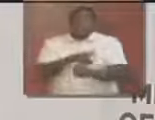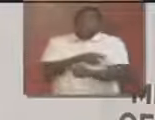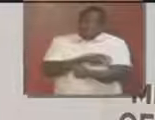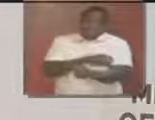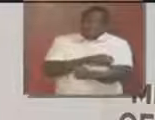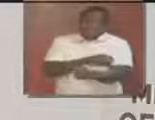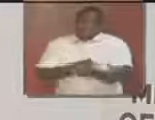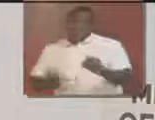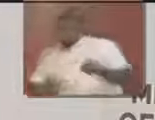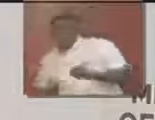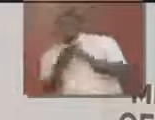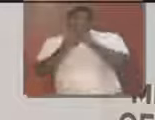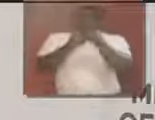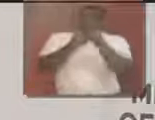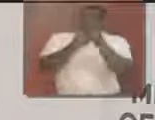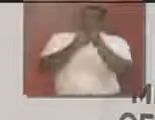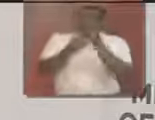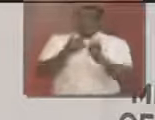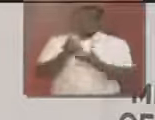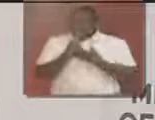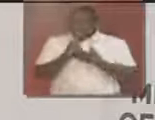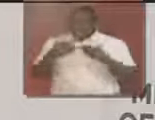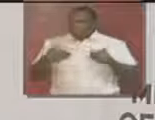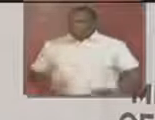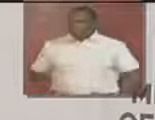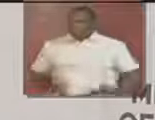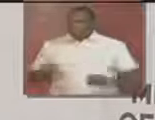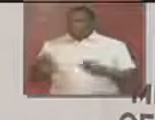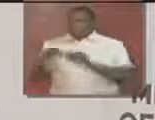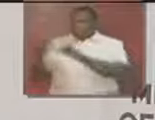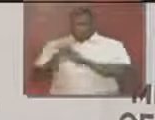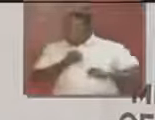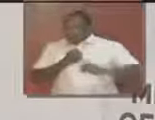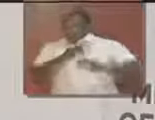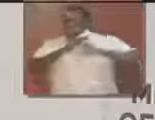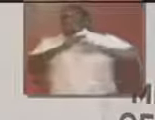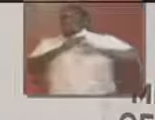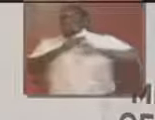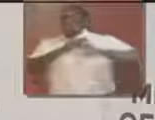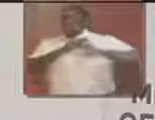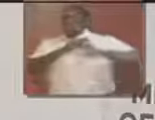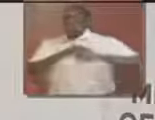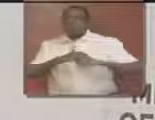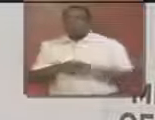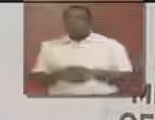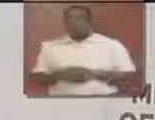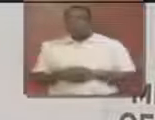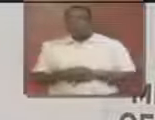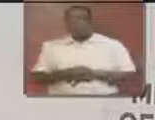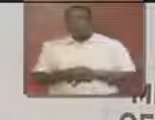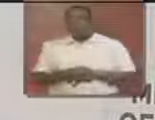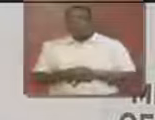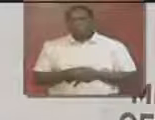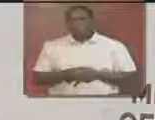is brought into your system with sort of like a particular